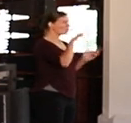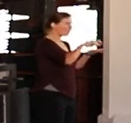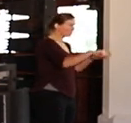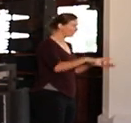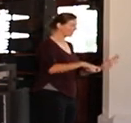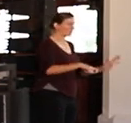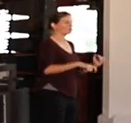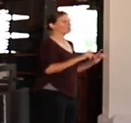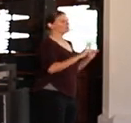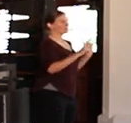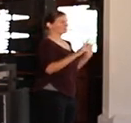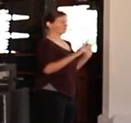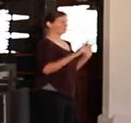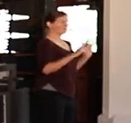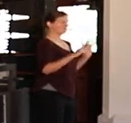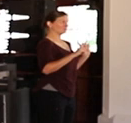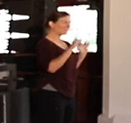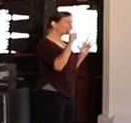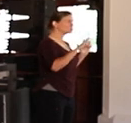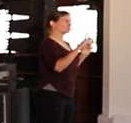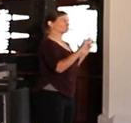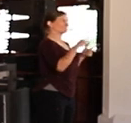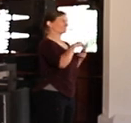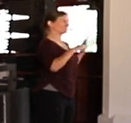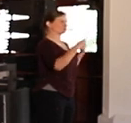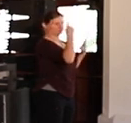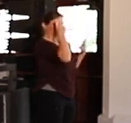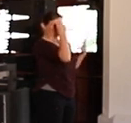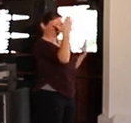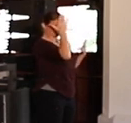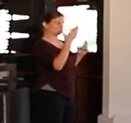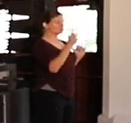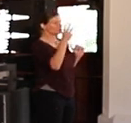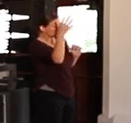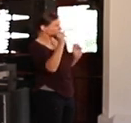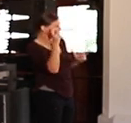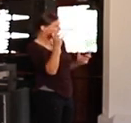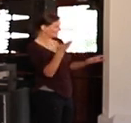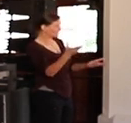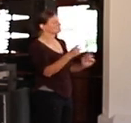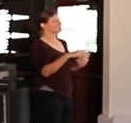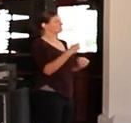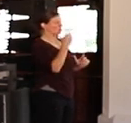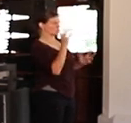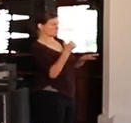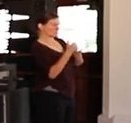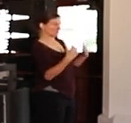notes, but I do need them to be etched in your memory. Parents, you can listen too, because you can be